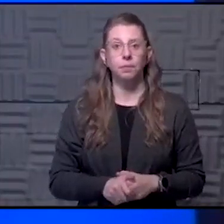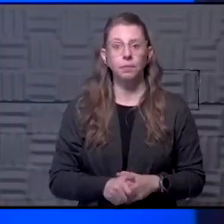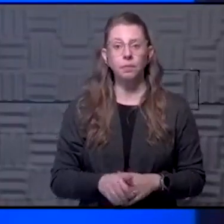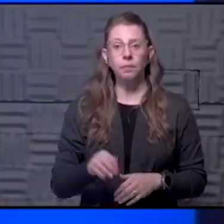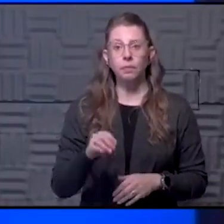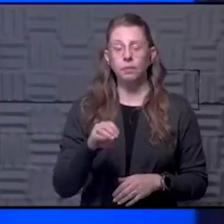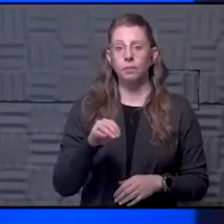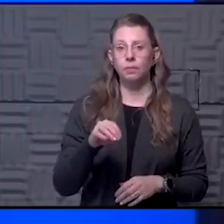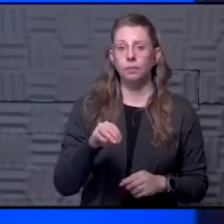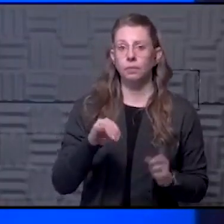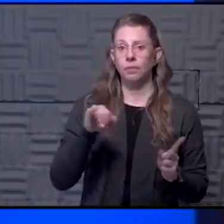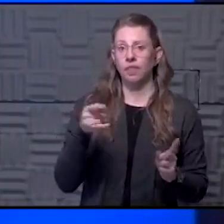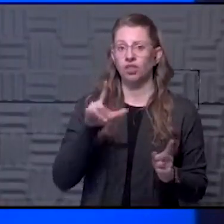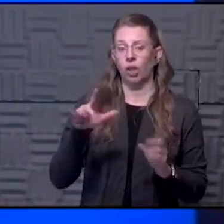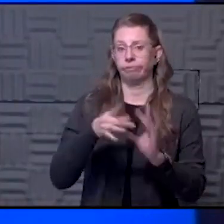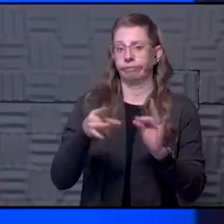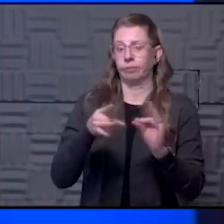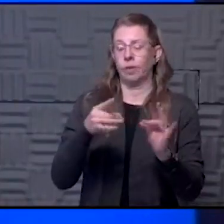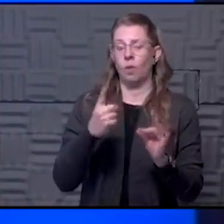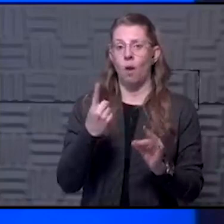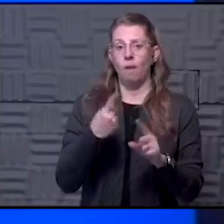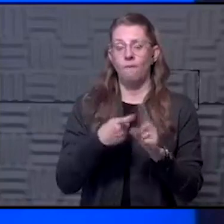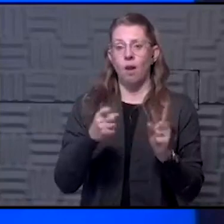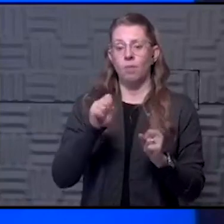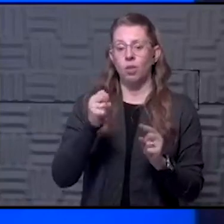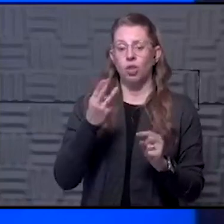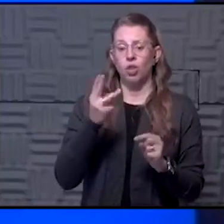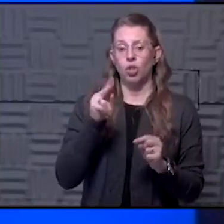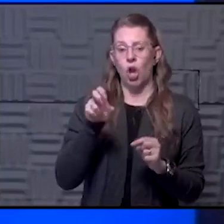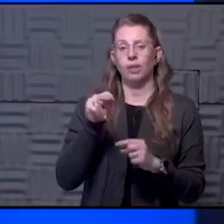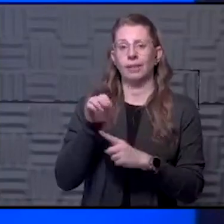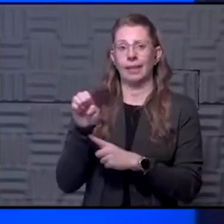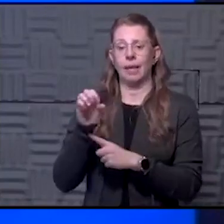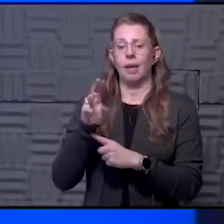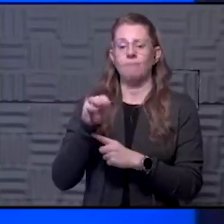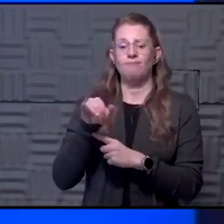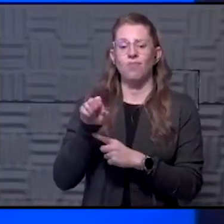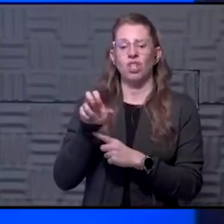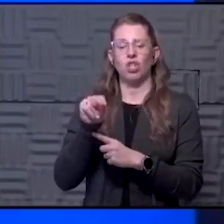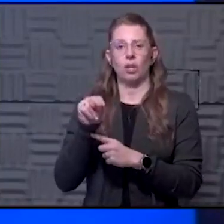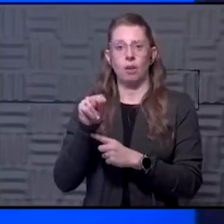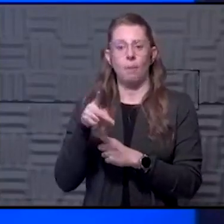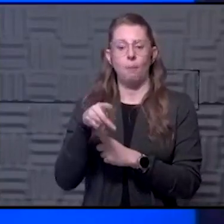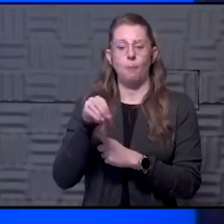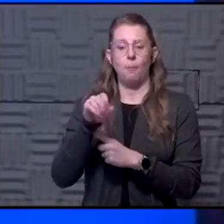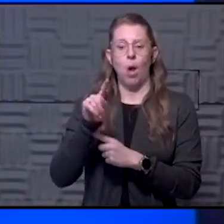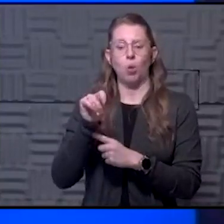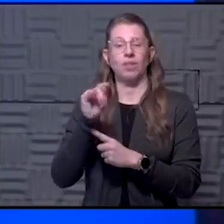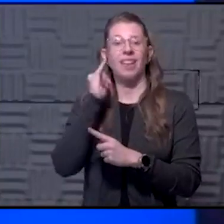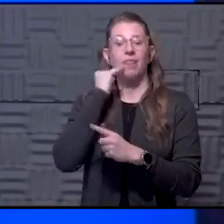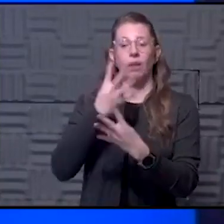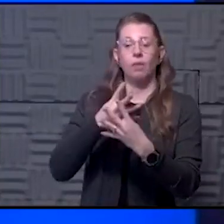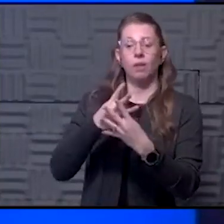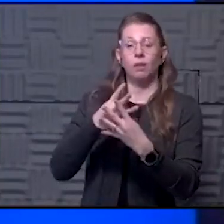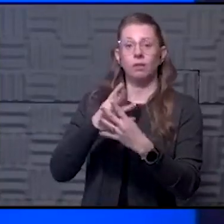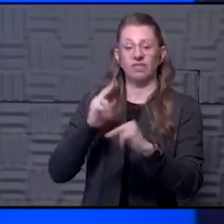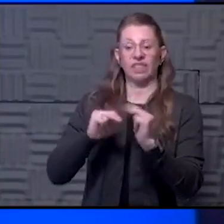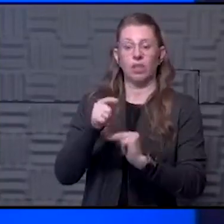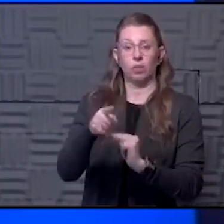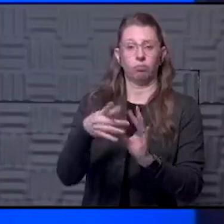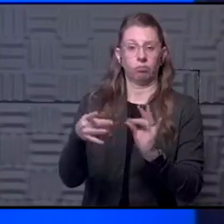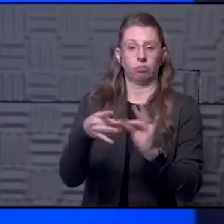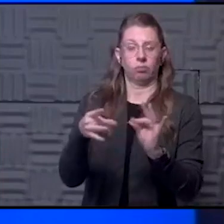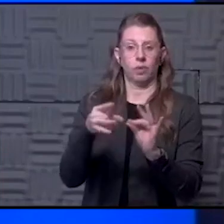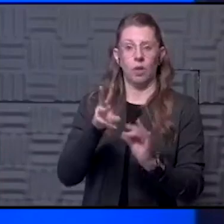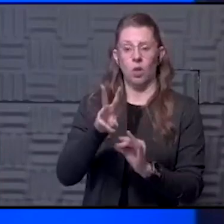have one from the Shawnee Mission Post. Kaylee wanted to know if the correctional facility that you're talking about